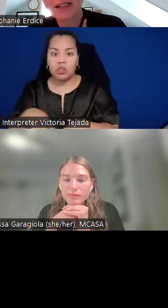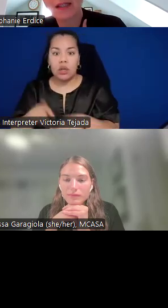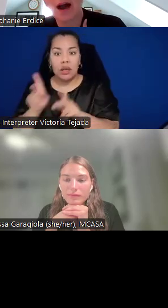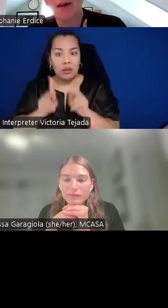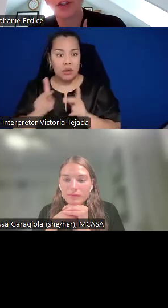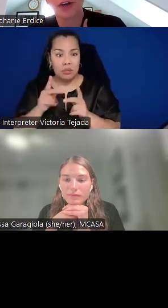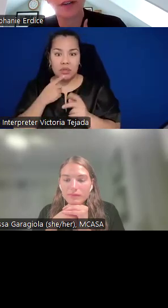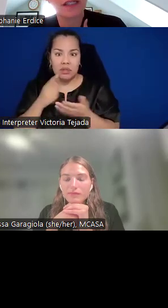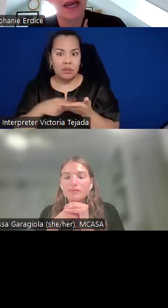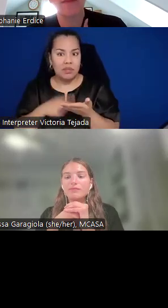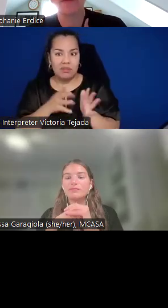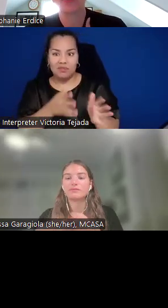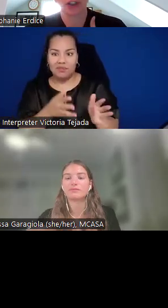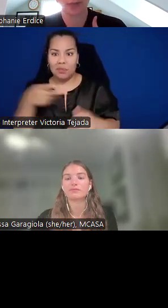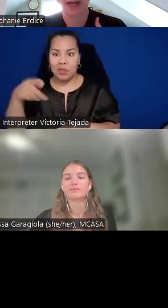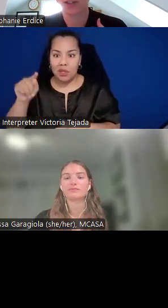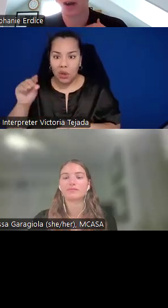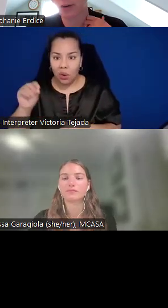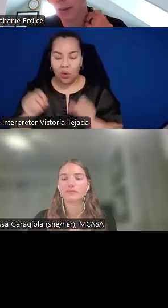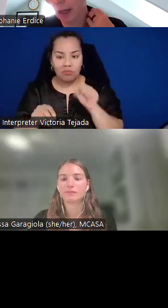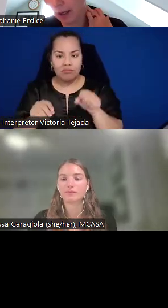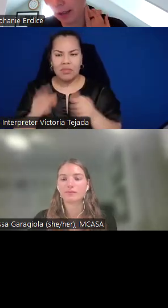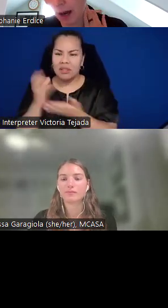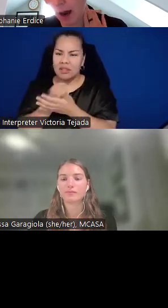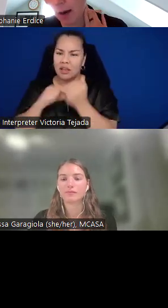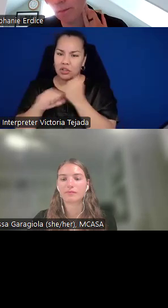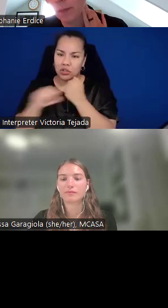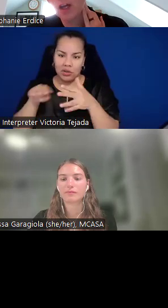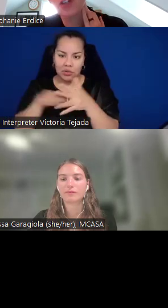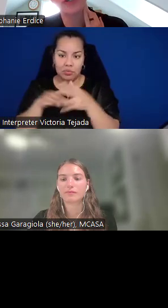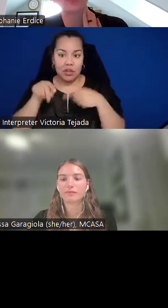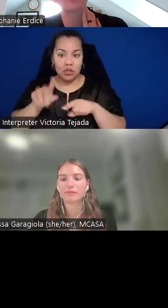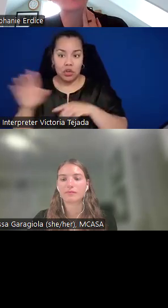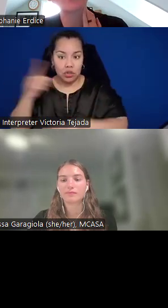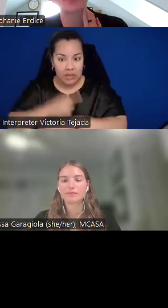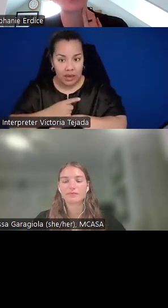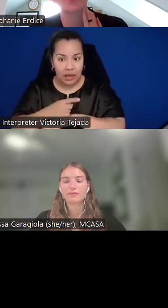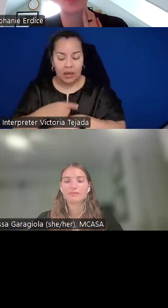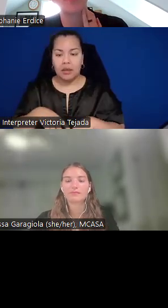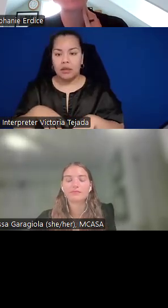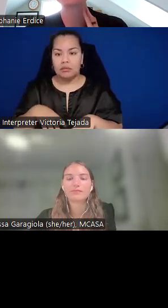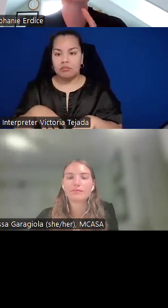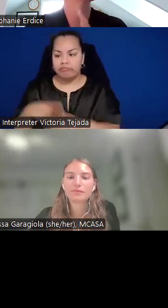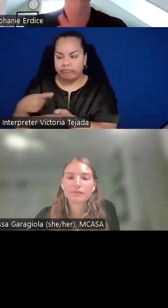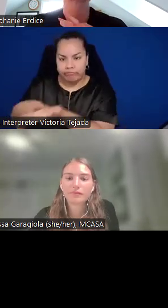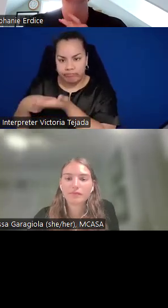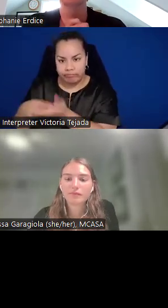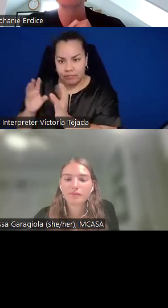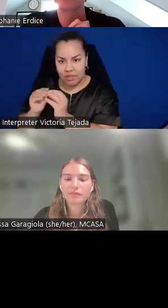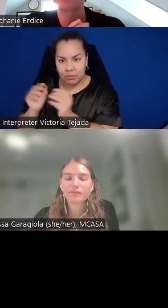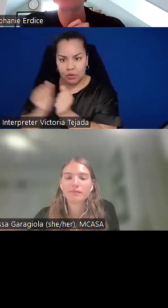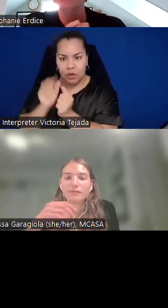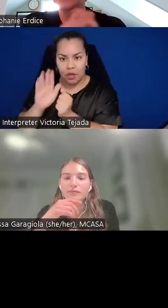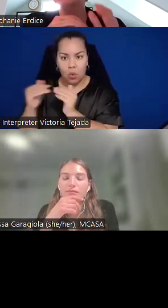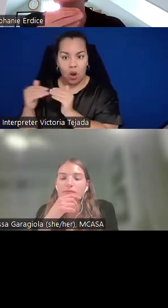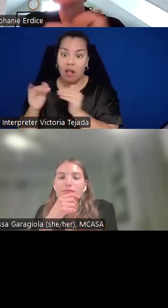Taking breaks during the day, maybe stretch breaks or other things, doing debriefs with your colleagues. Hannah, that's a great